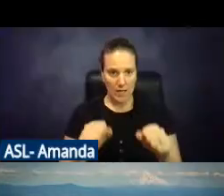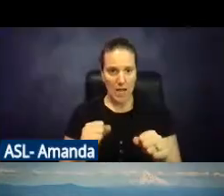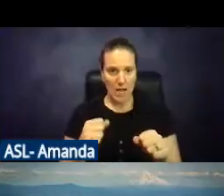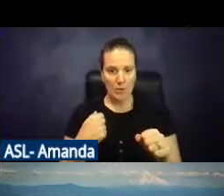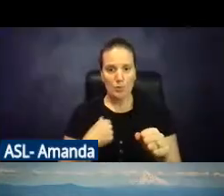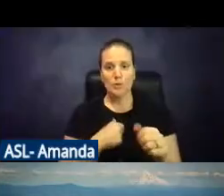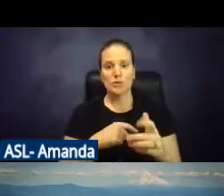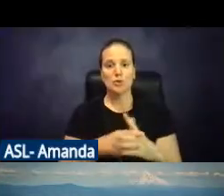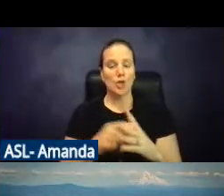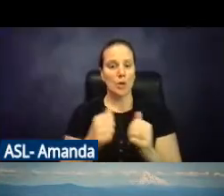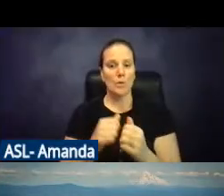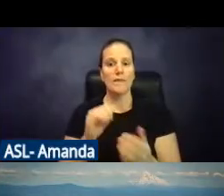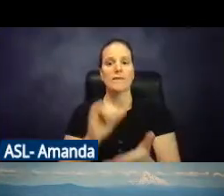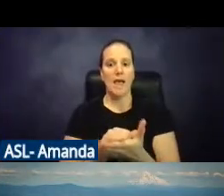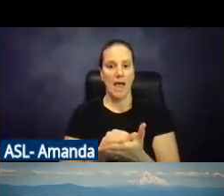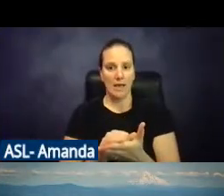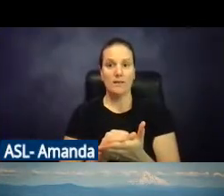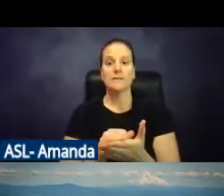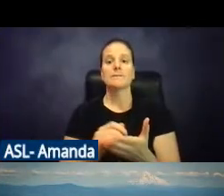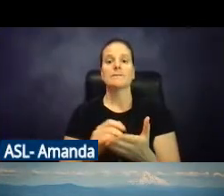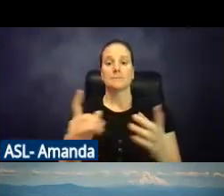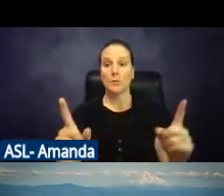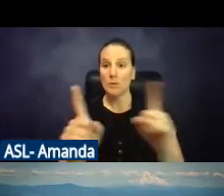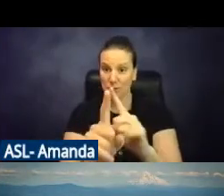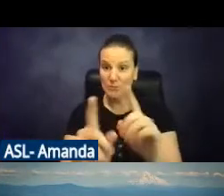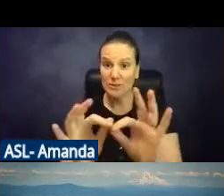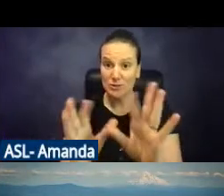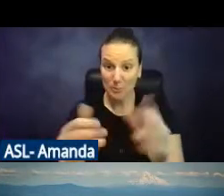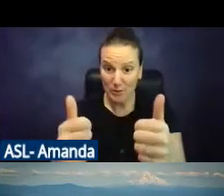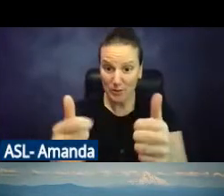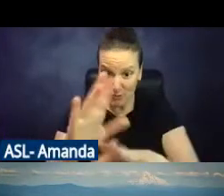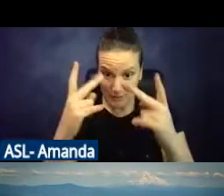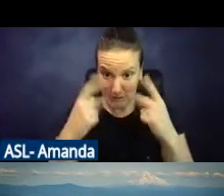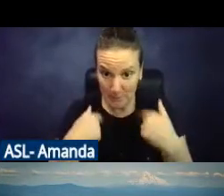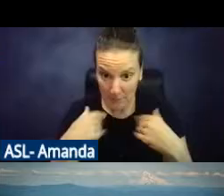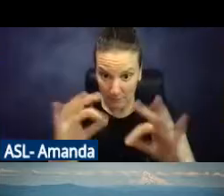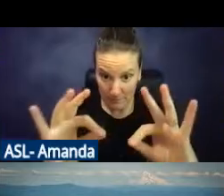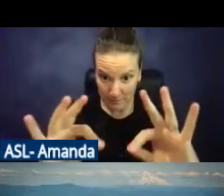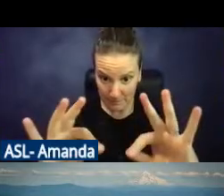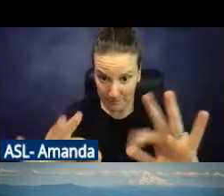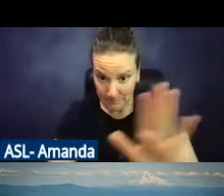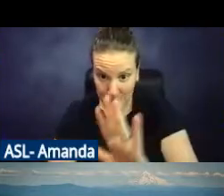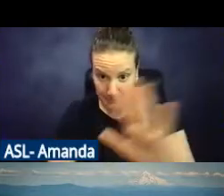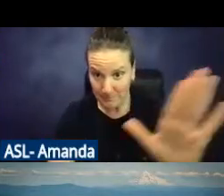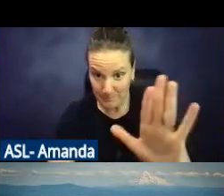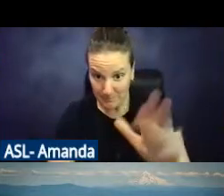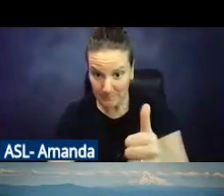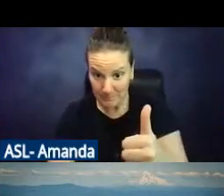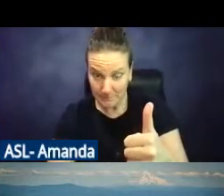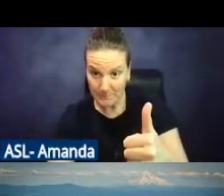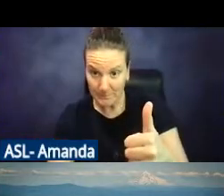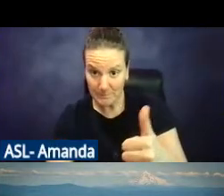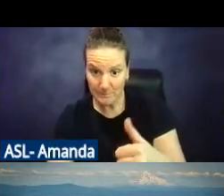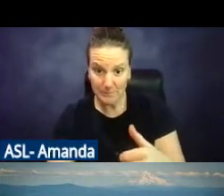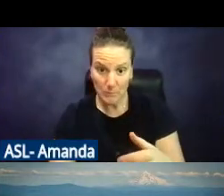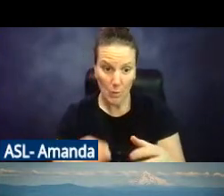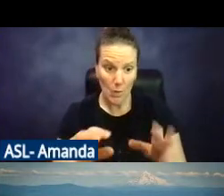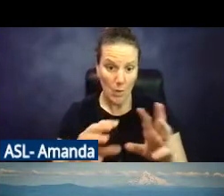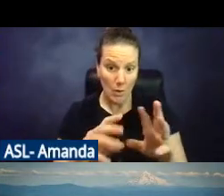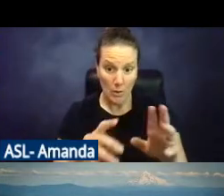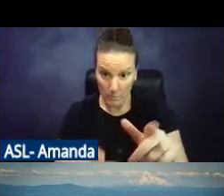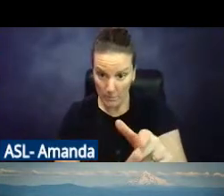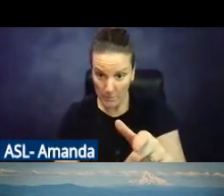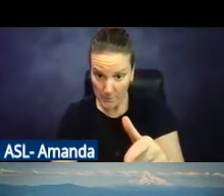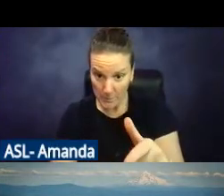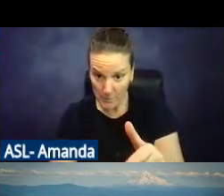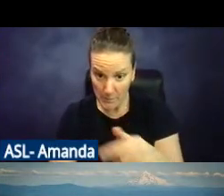start with those, and also be informed about what other things can, whether it's wall treatment or in the future, are